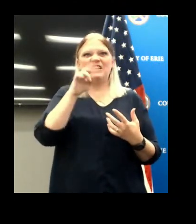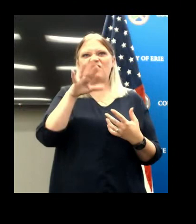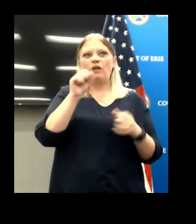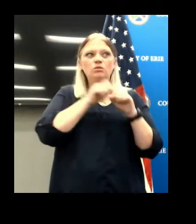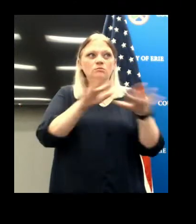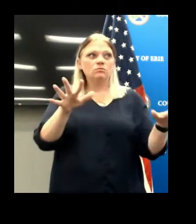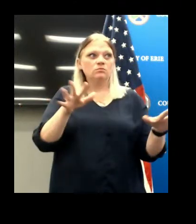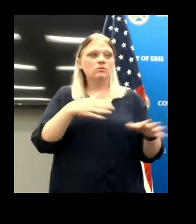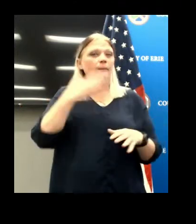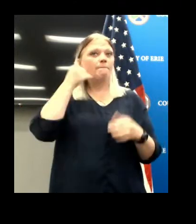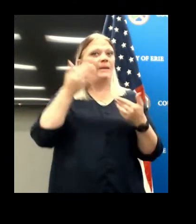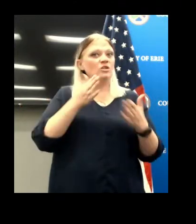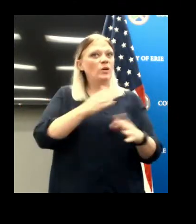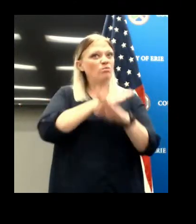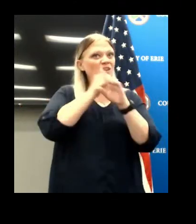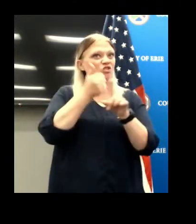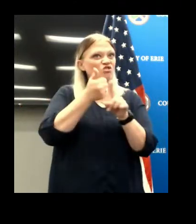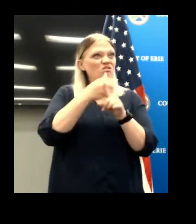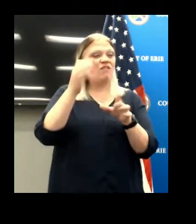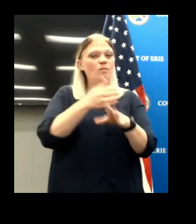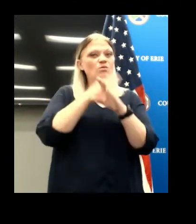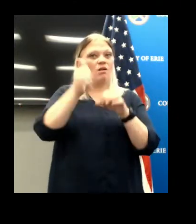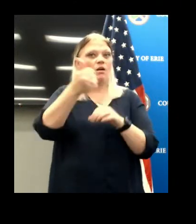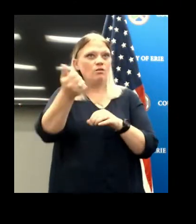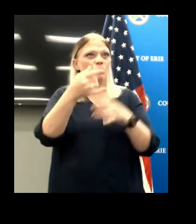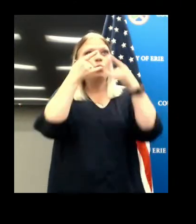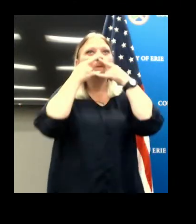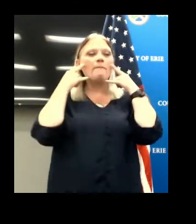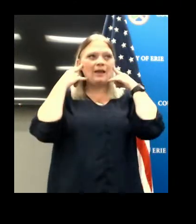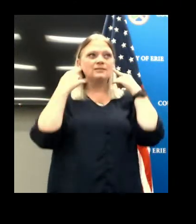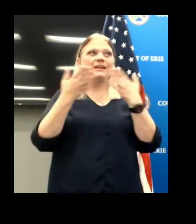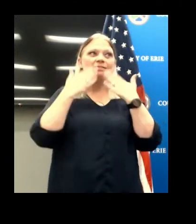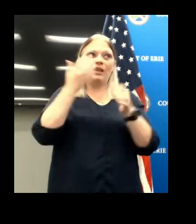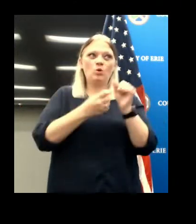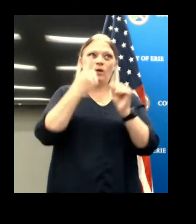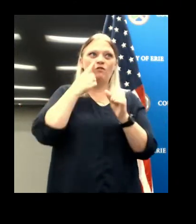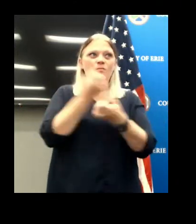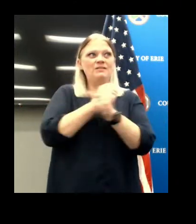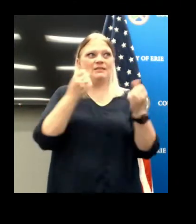And the best way to protect yourself and to protect others is to wear your mask. Thanks, everyone. Be safe and well.